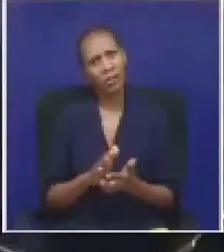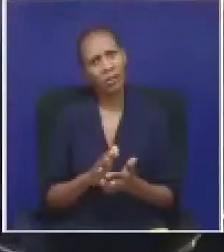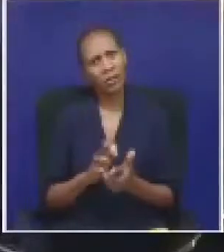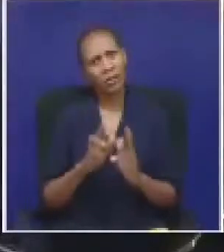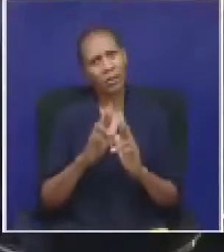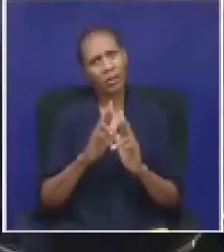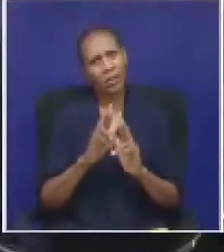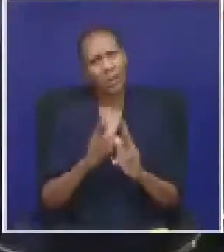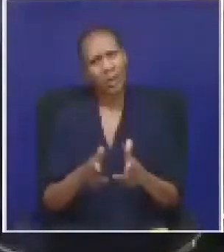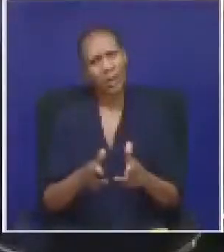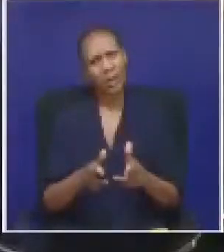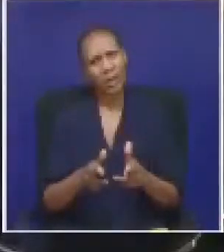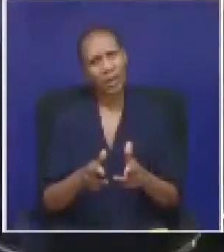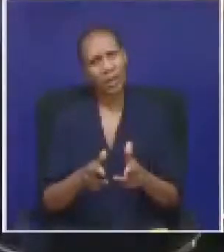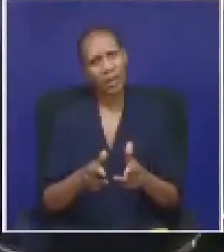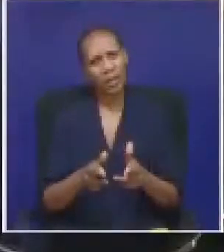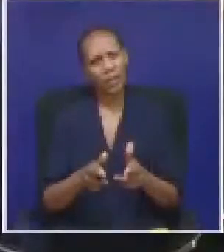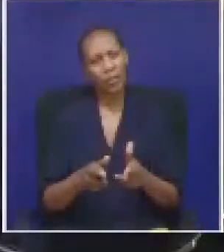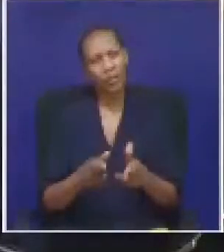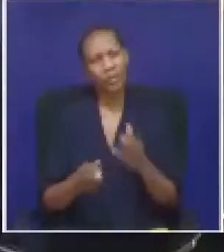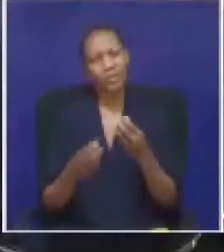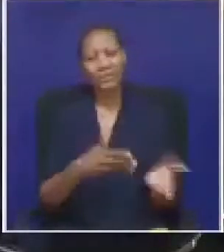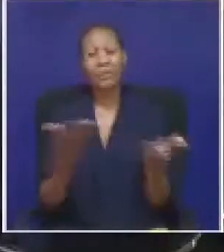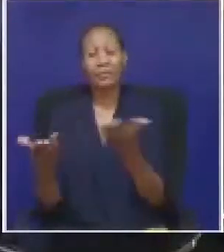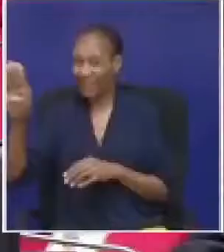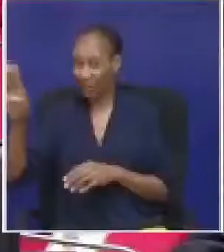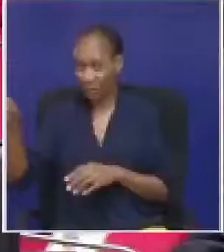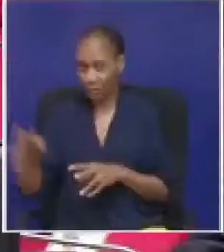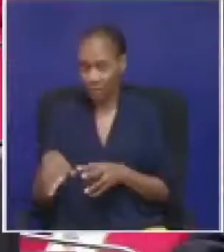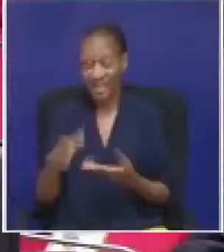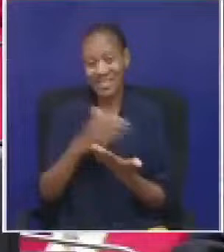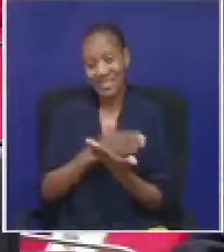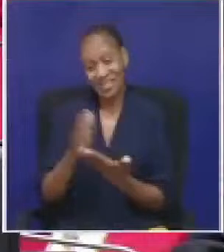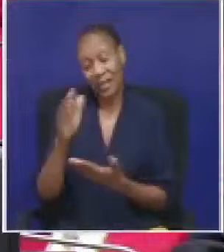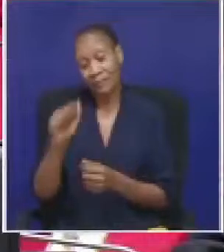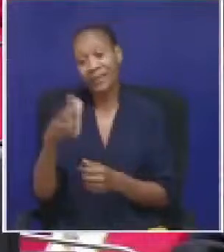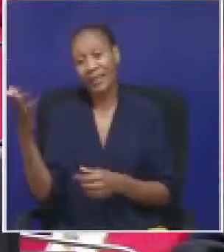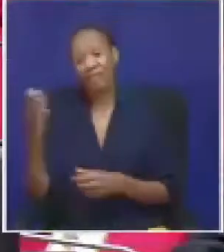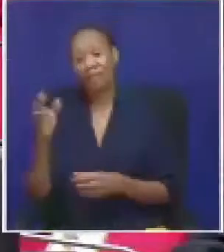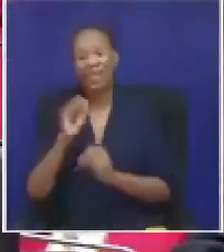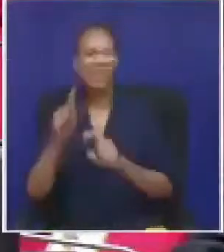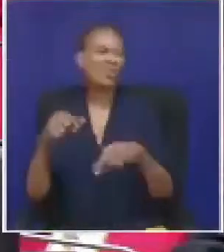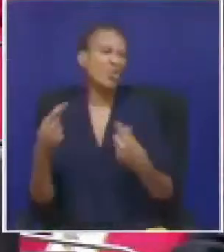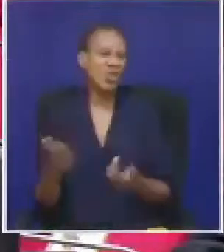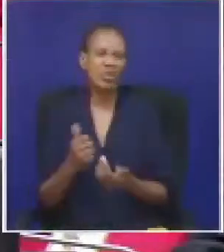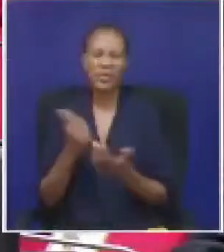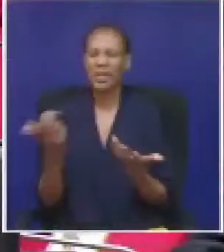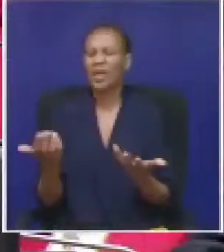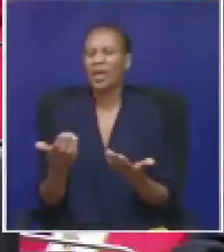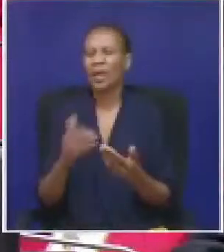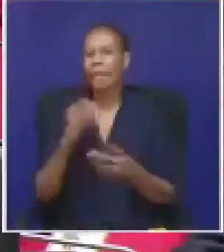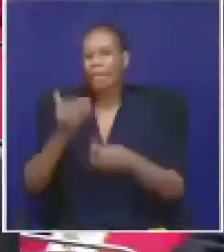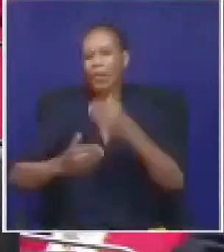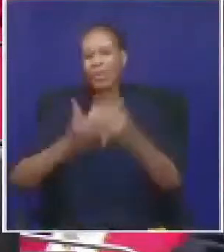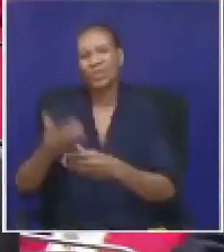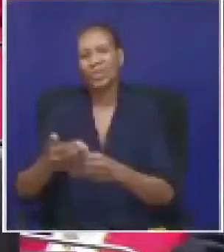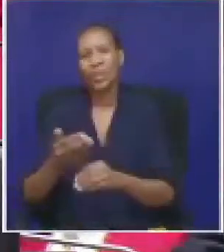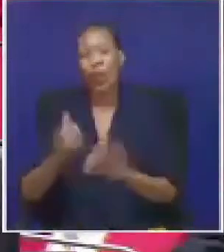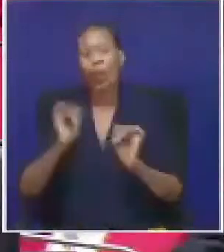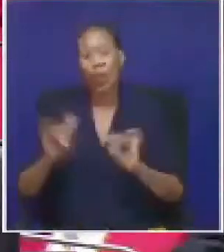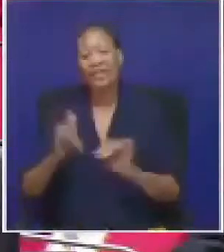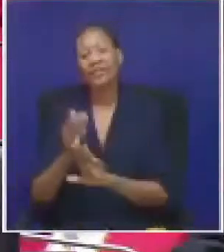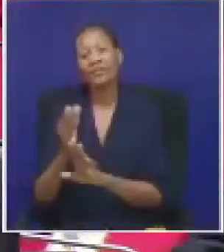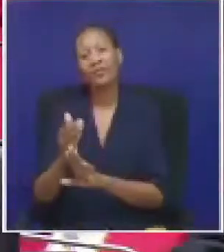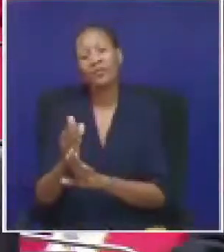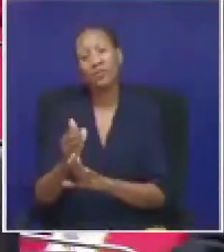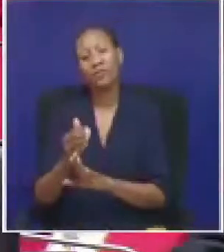court submitted in June 2025 shows that the EZ will not be processed until 1998 claims are concluded. This